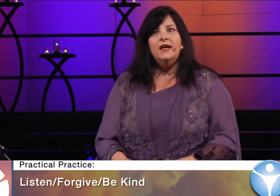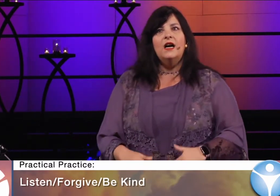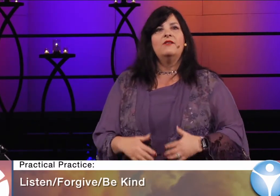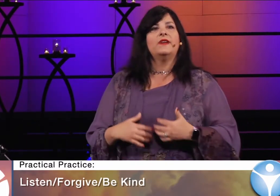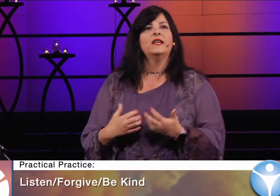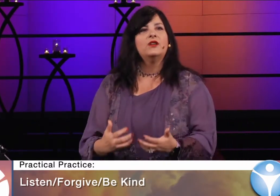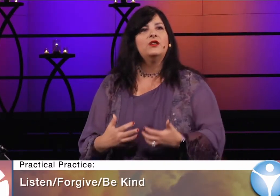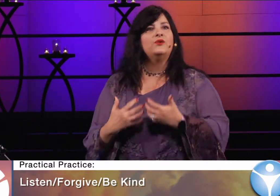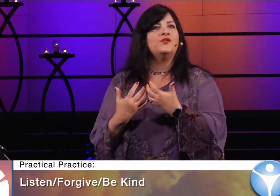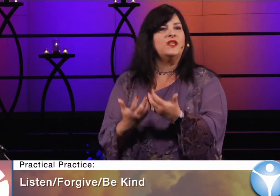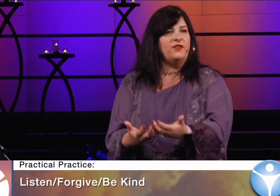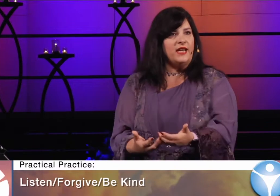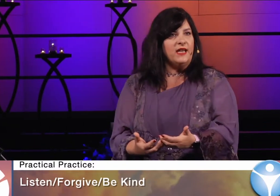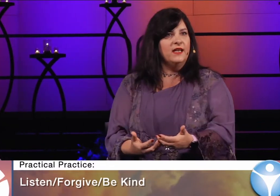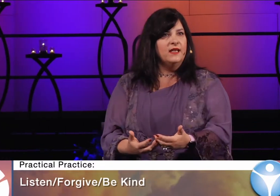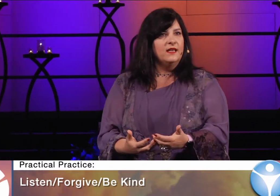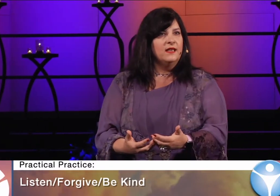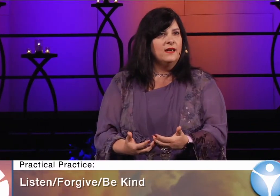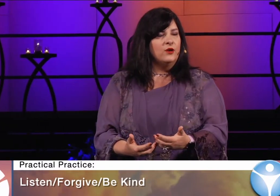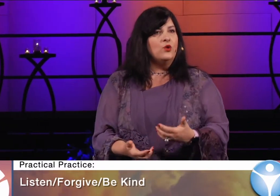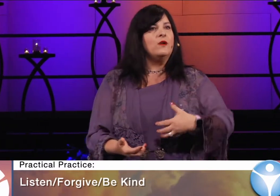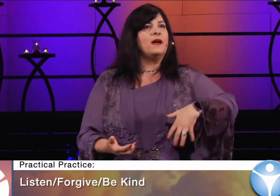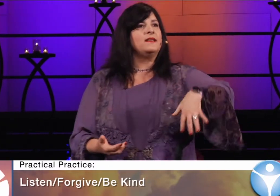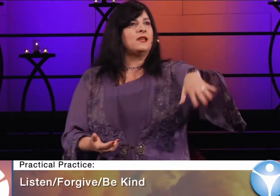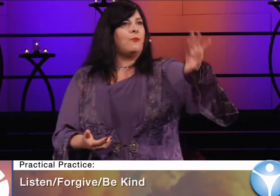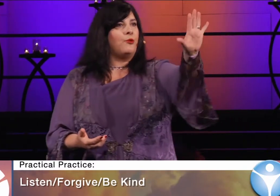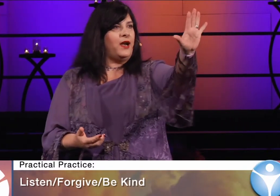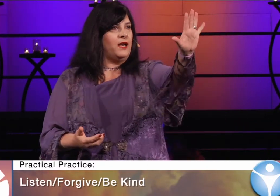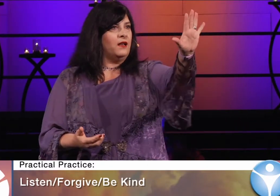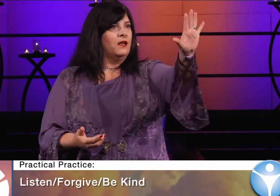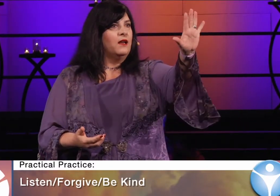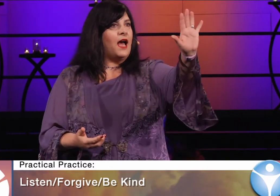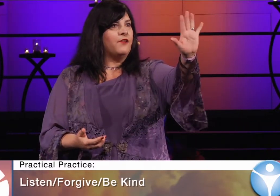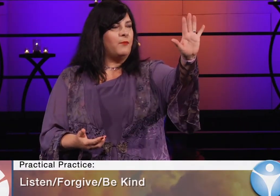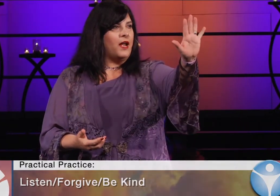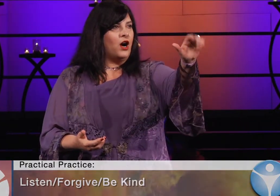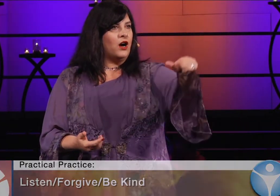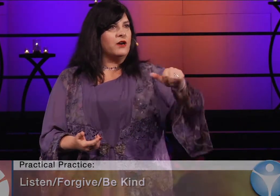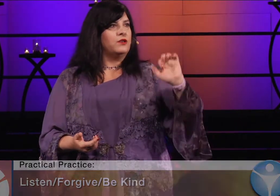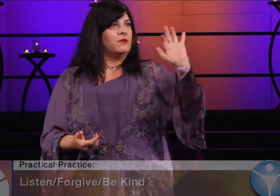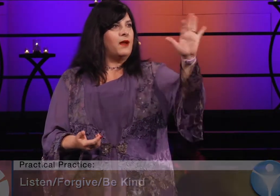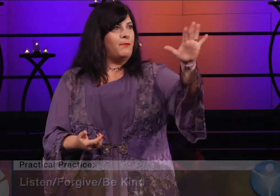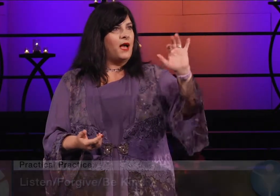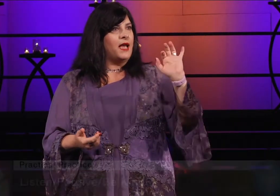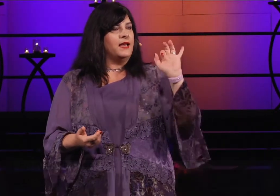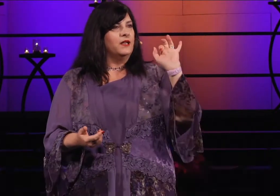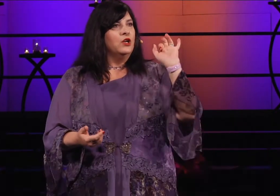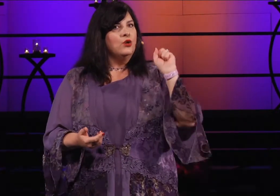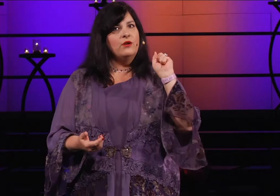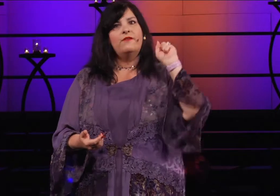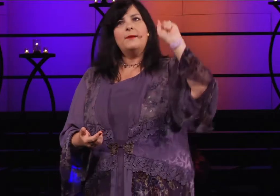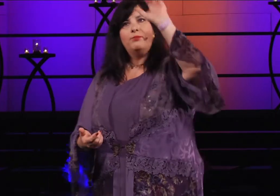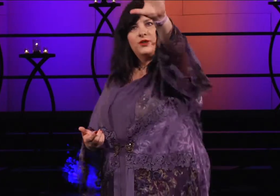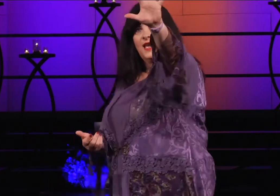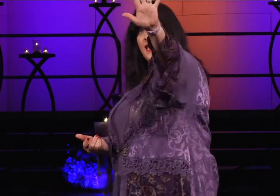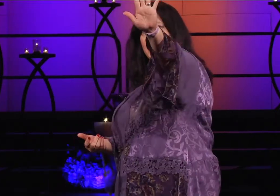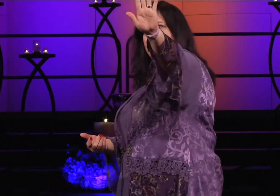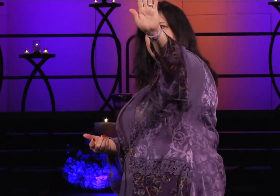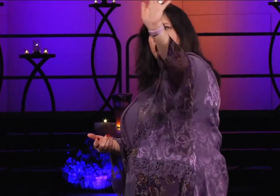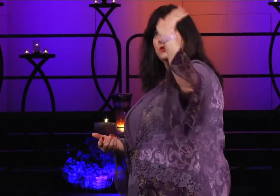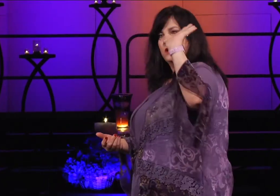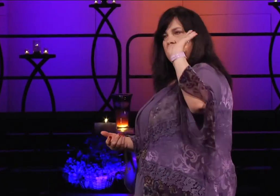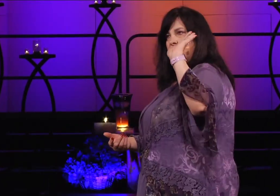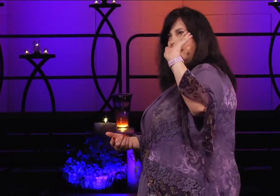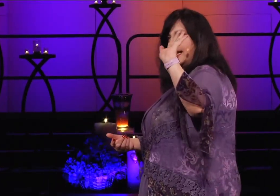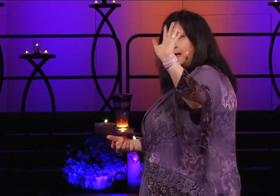idea of inclusivity. Who am I separating out of my heart or my mind? Who have I put the hand